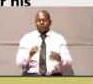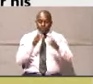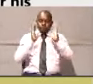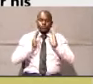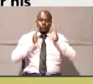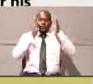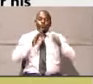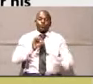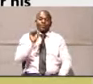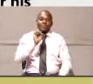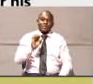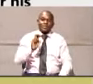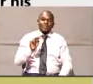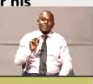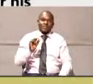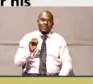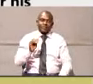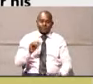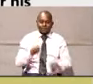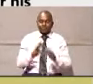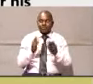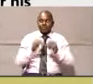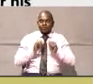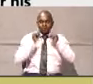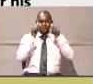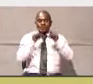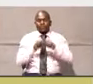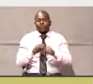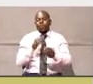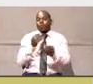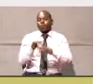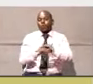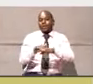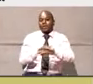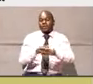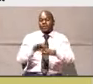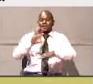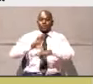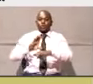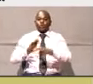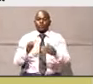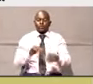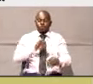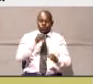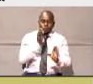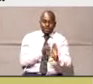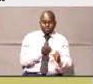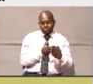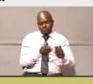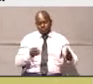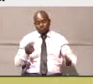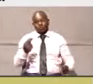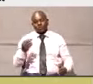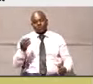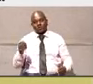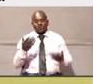after his provost Canon Matovu had been made bishop of Central Buganda Diocese. In July 2002 to 2003, he completed